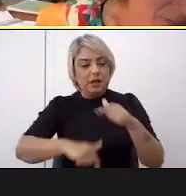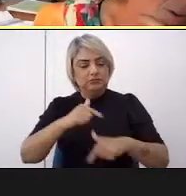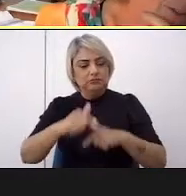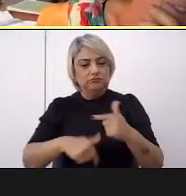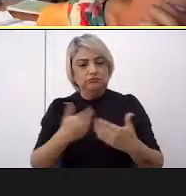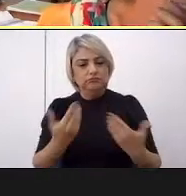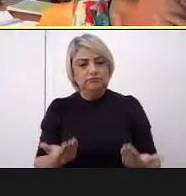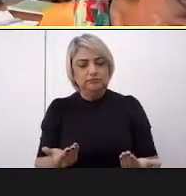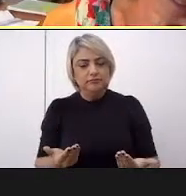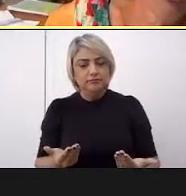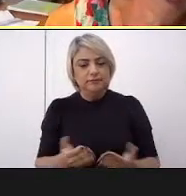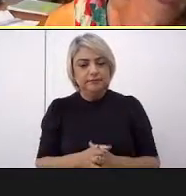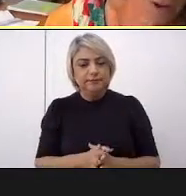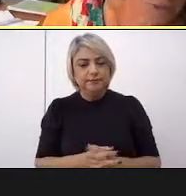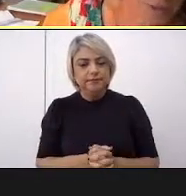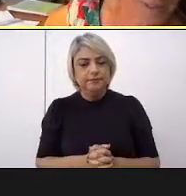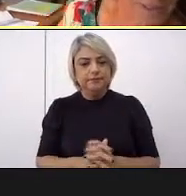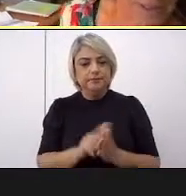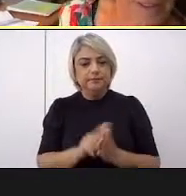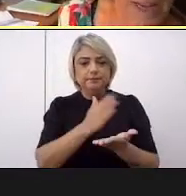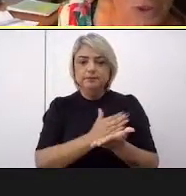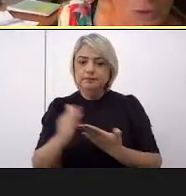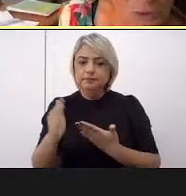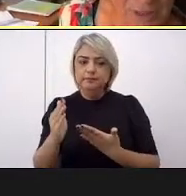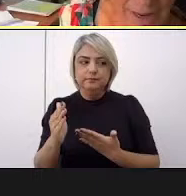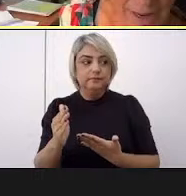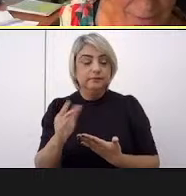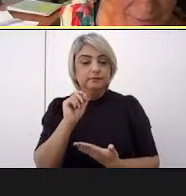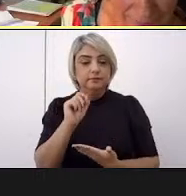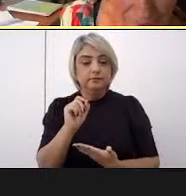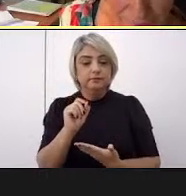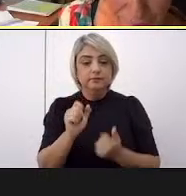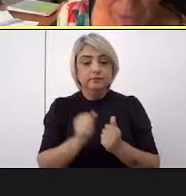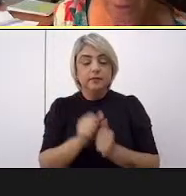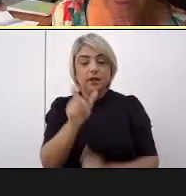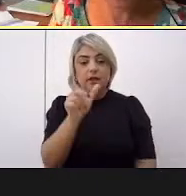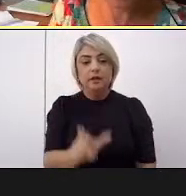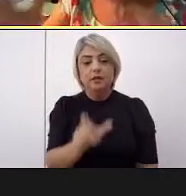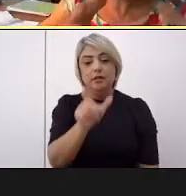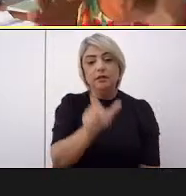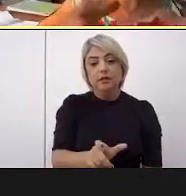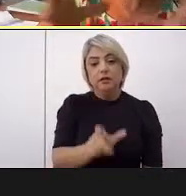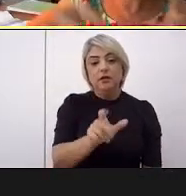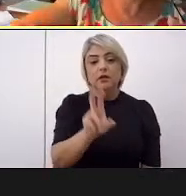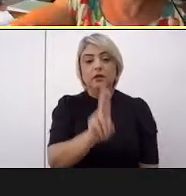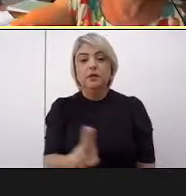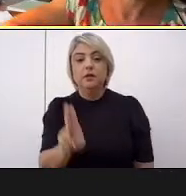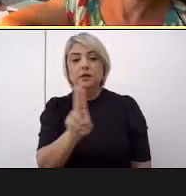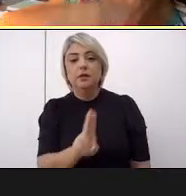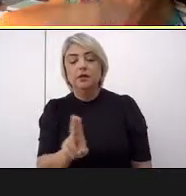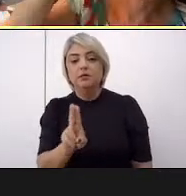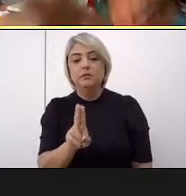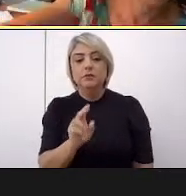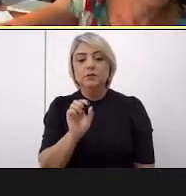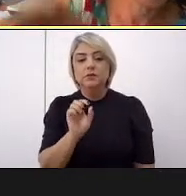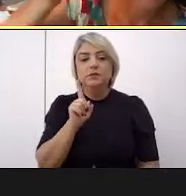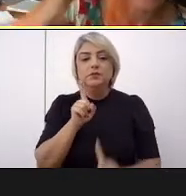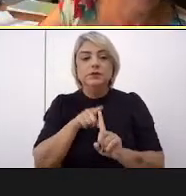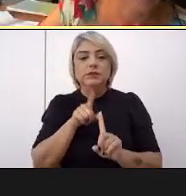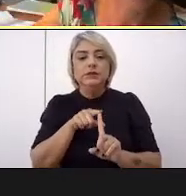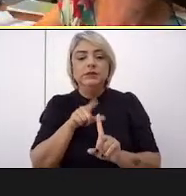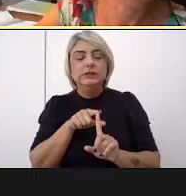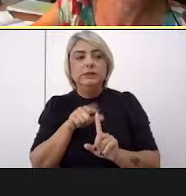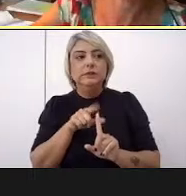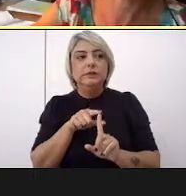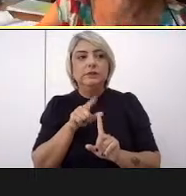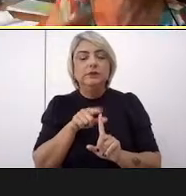multi-stakeholder initiatives with the voluntary standards used as a kind of in between the standard as critique and the standard